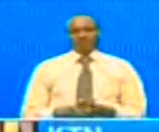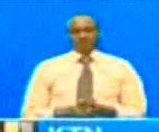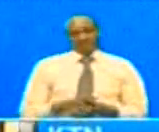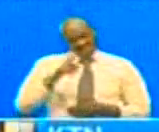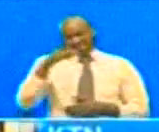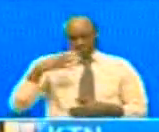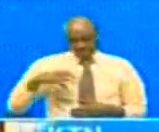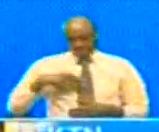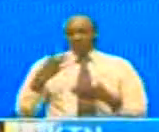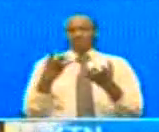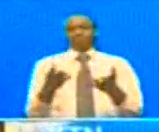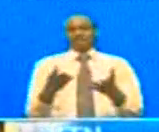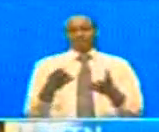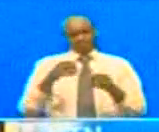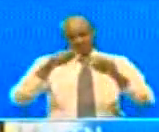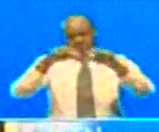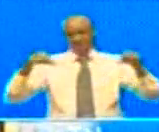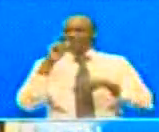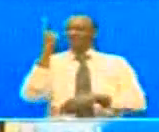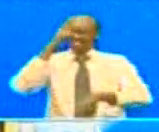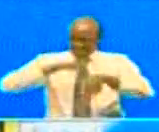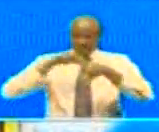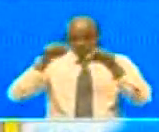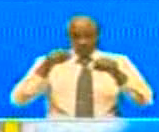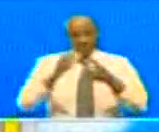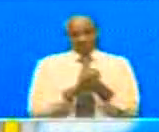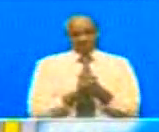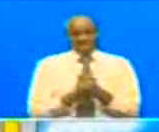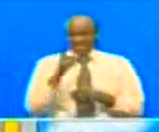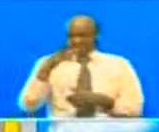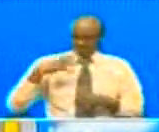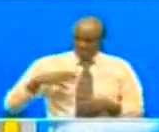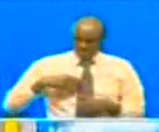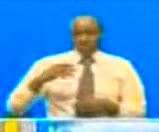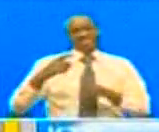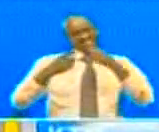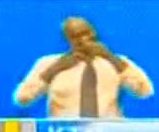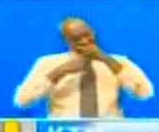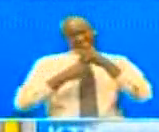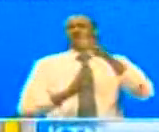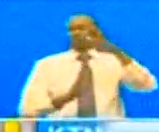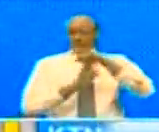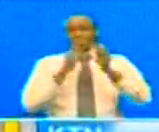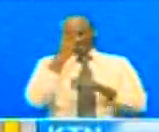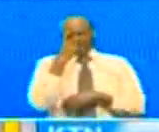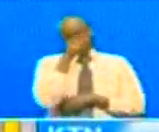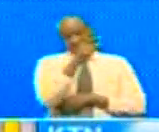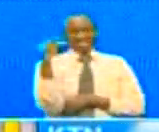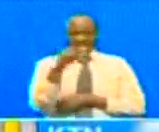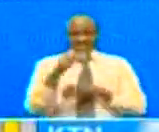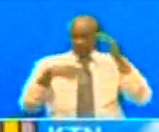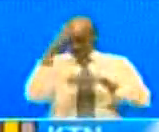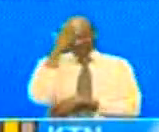Grounded and gnashing teeth in the dock, for the first time today, the world was to come close to six of the top suspects for the deadly Garissa